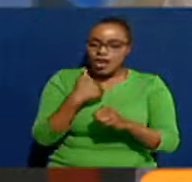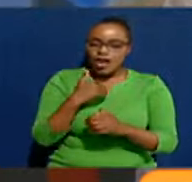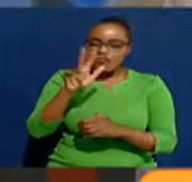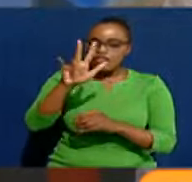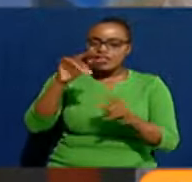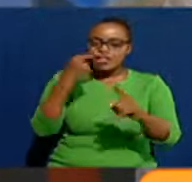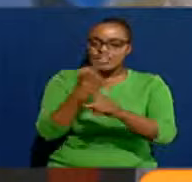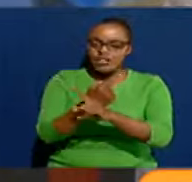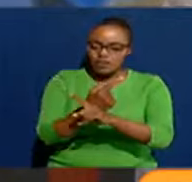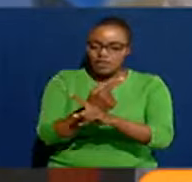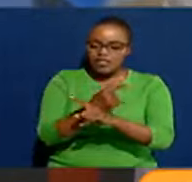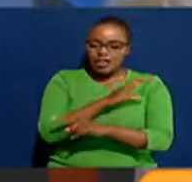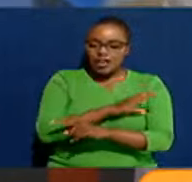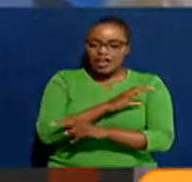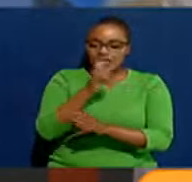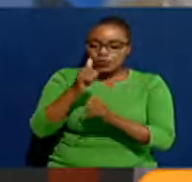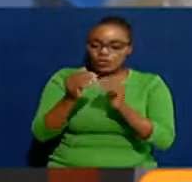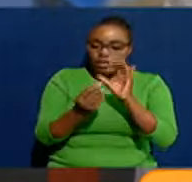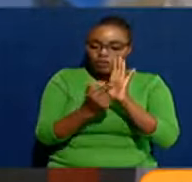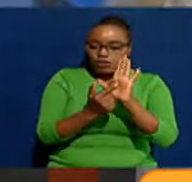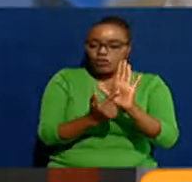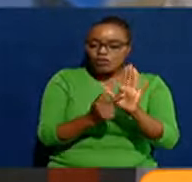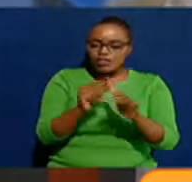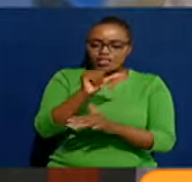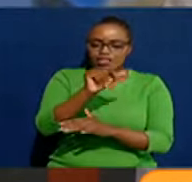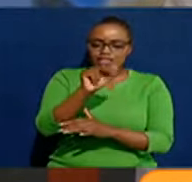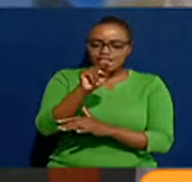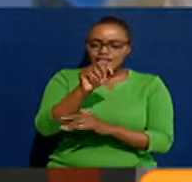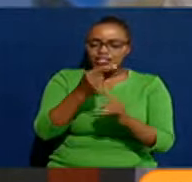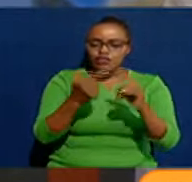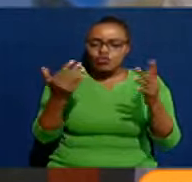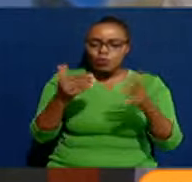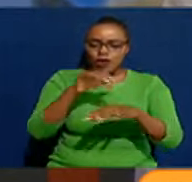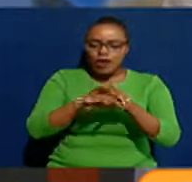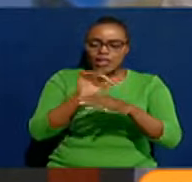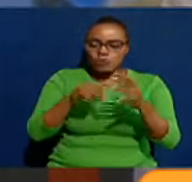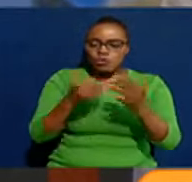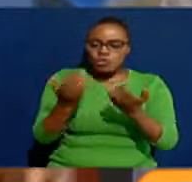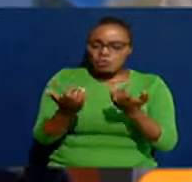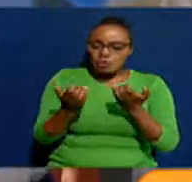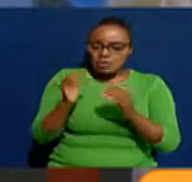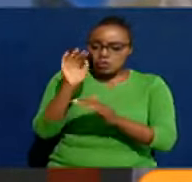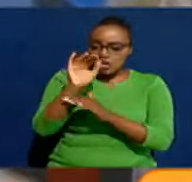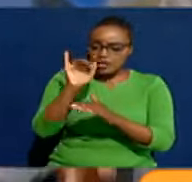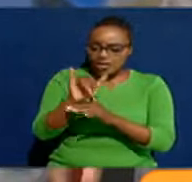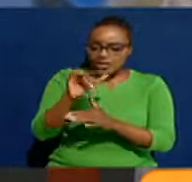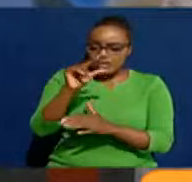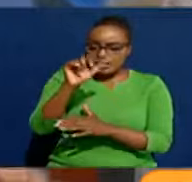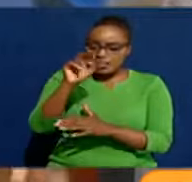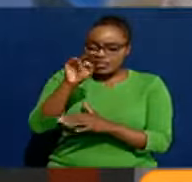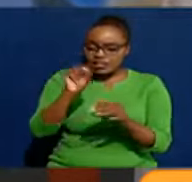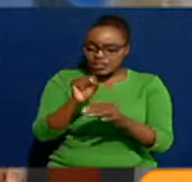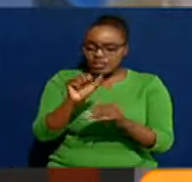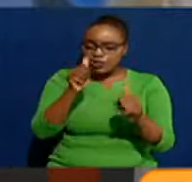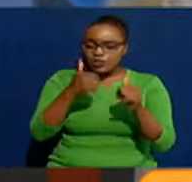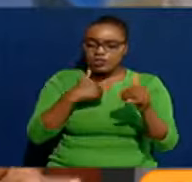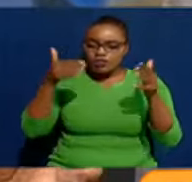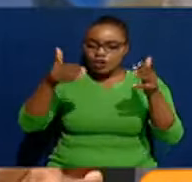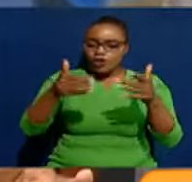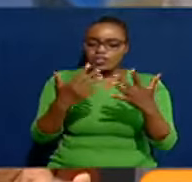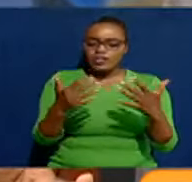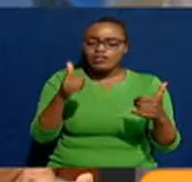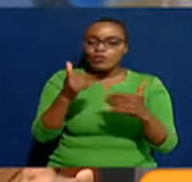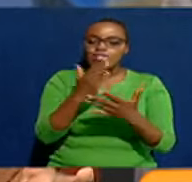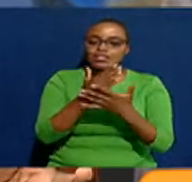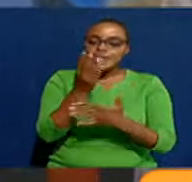different traits protected. And where are we getting the genes from? Probably that is what we need to ask. The genes are from already existing things that some of them we